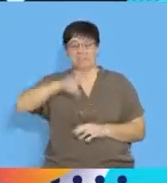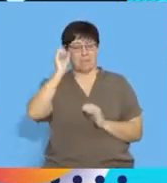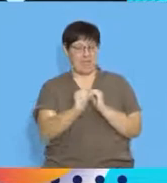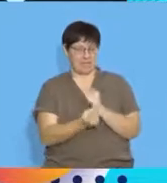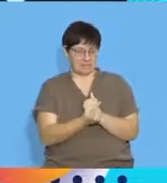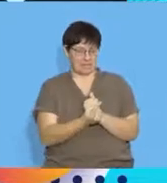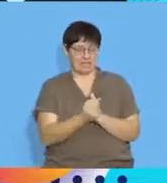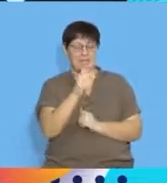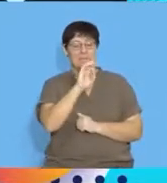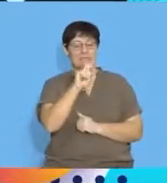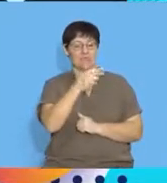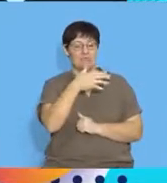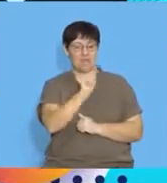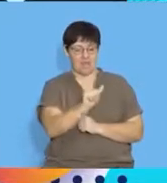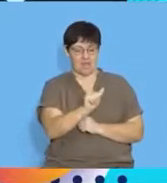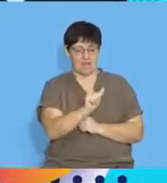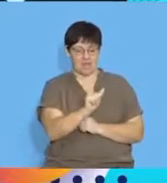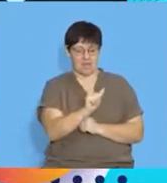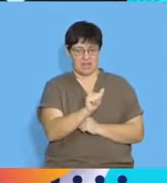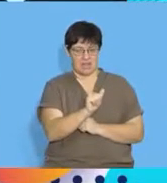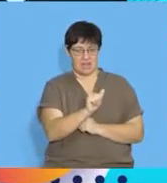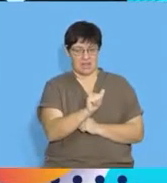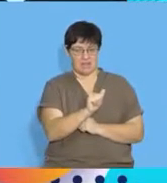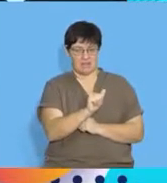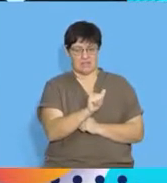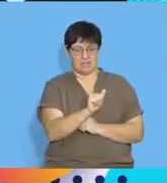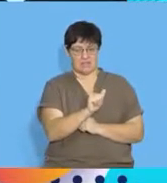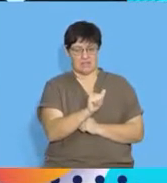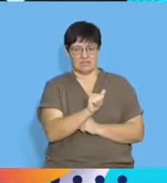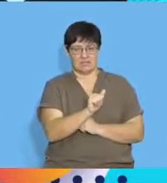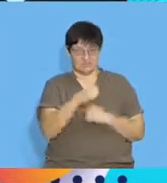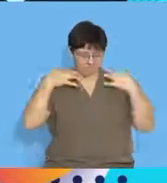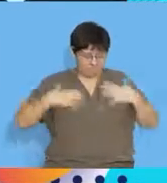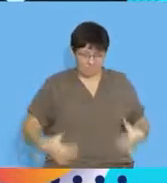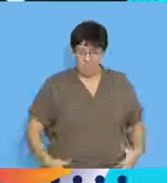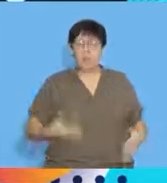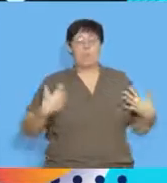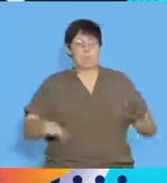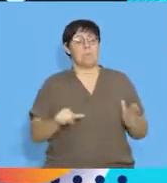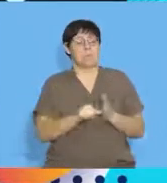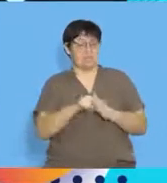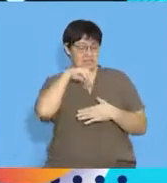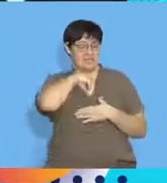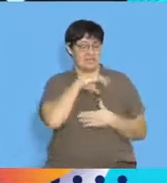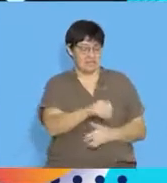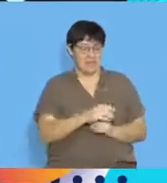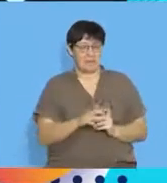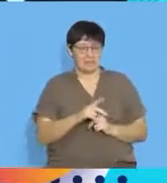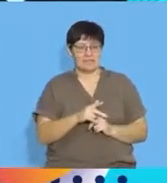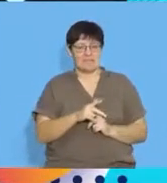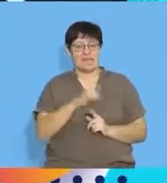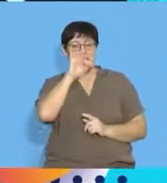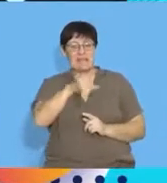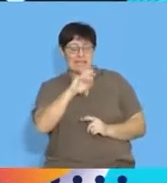the bacteria we've got a lot of bacteria in us that is really important, and it keeps the yeast in